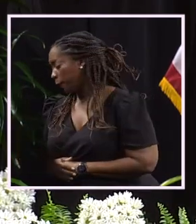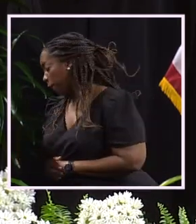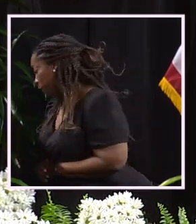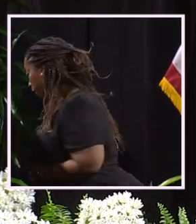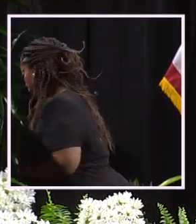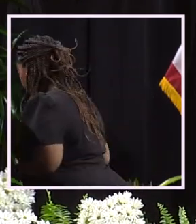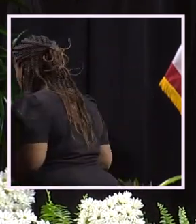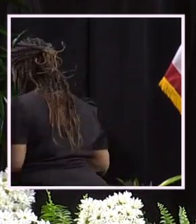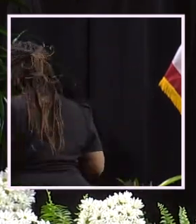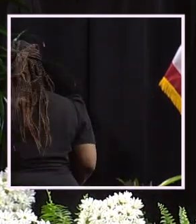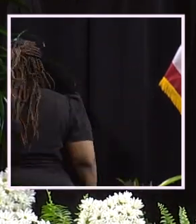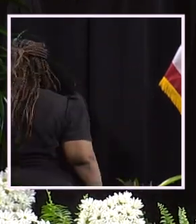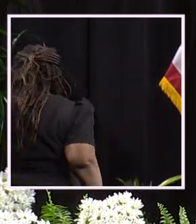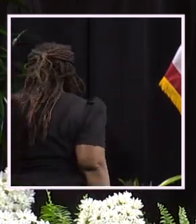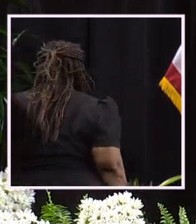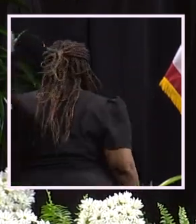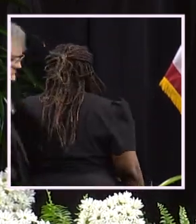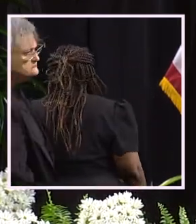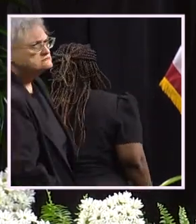Tamaria